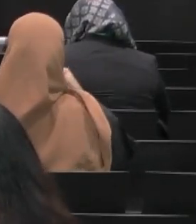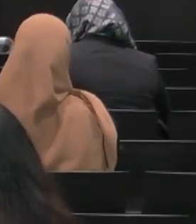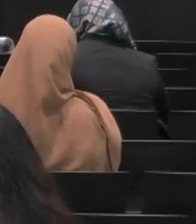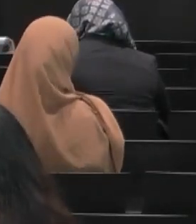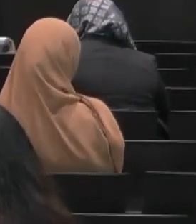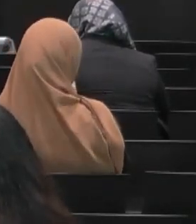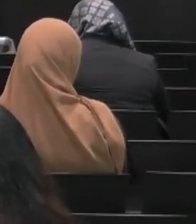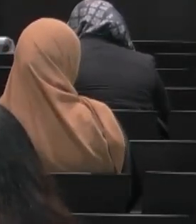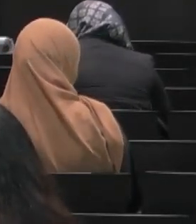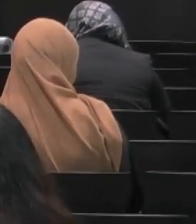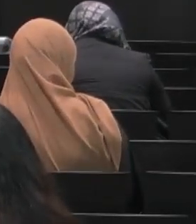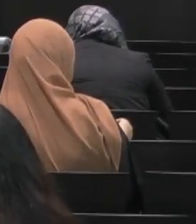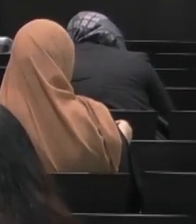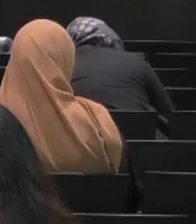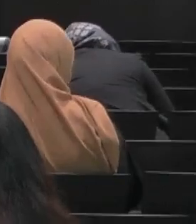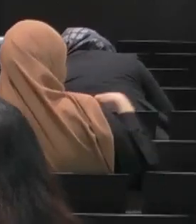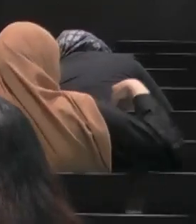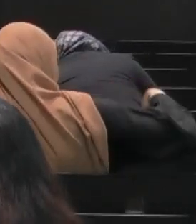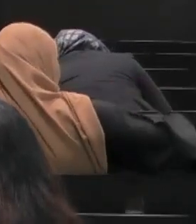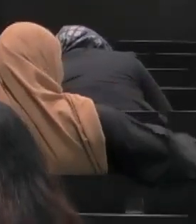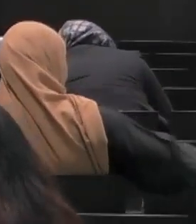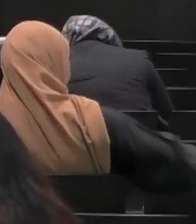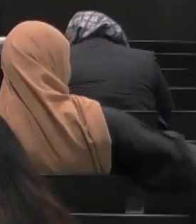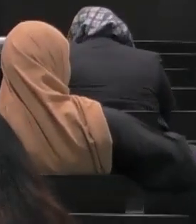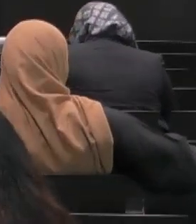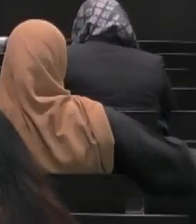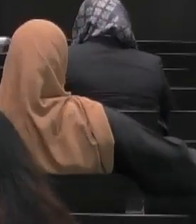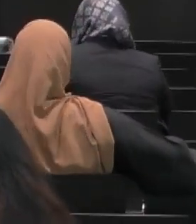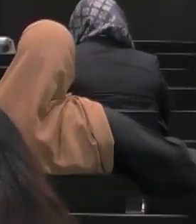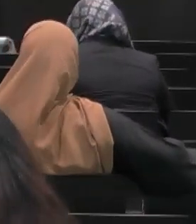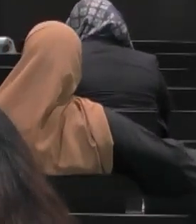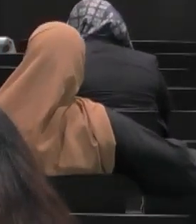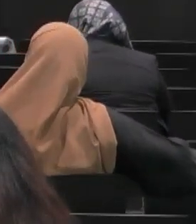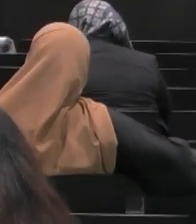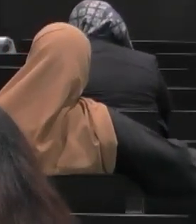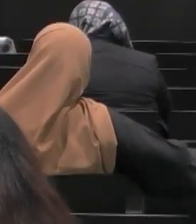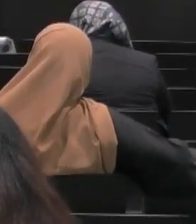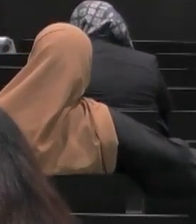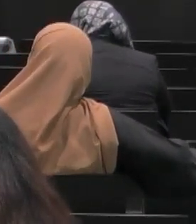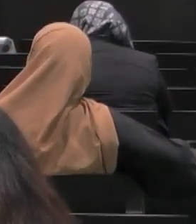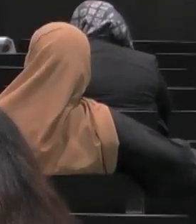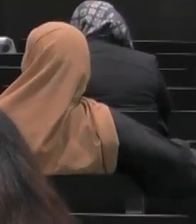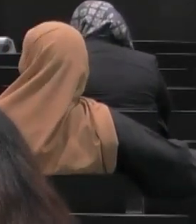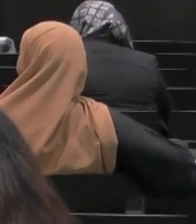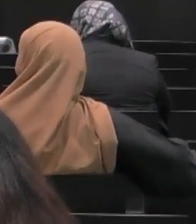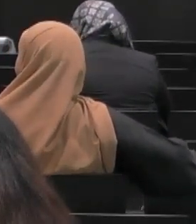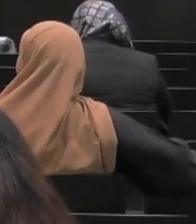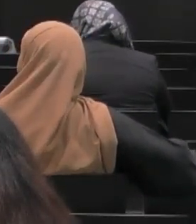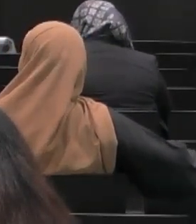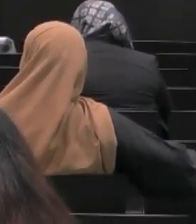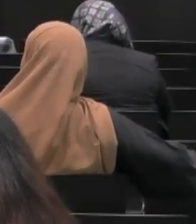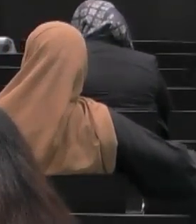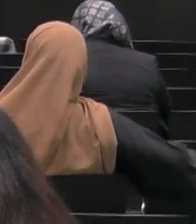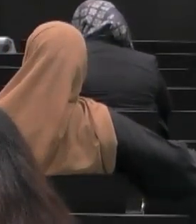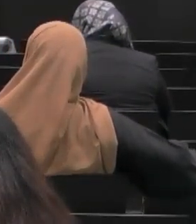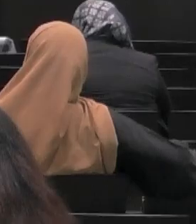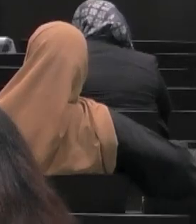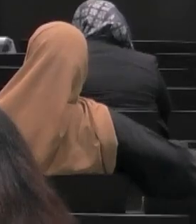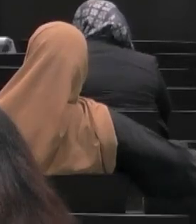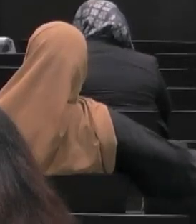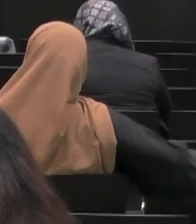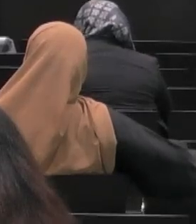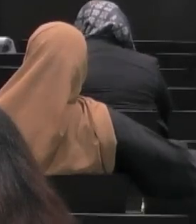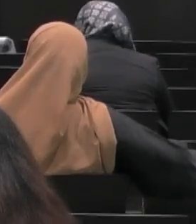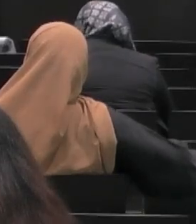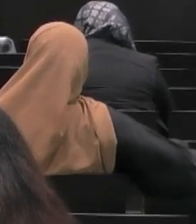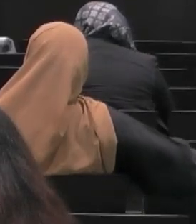by the Global Facility for Disaster Reduction and Recovery and JICA and the World Bank's Gender Group as well.